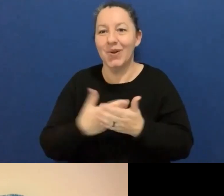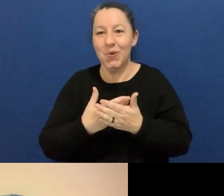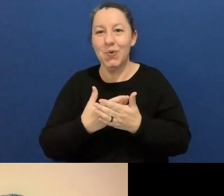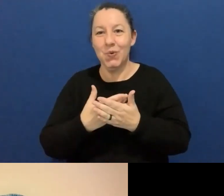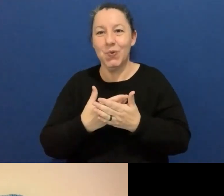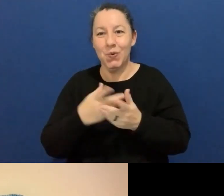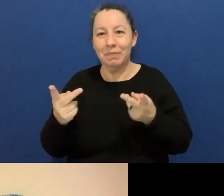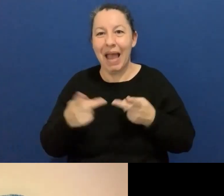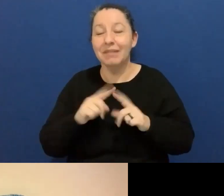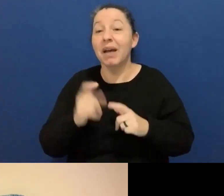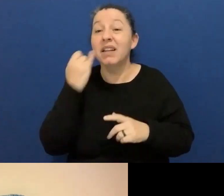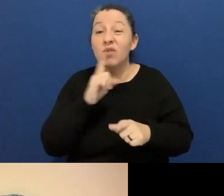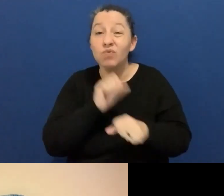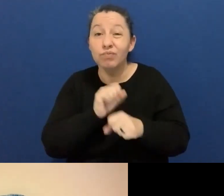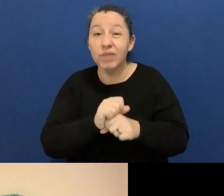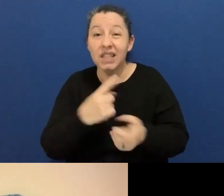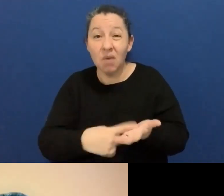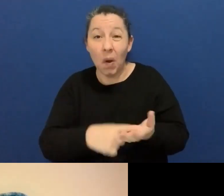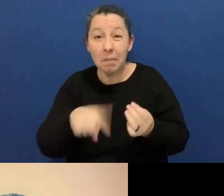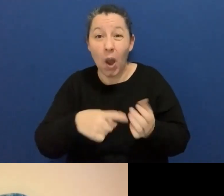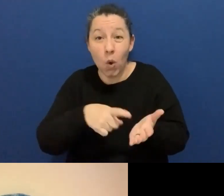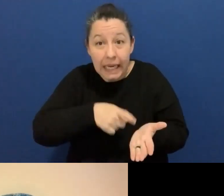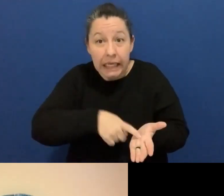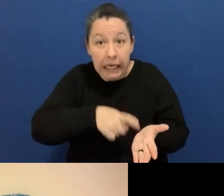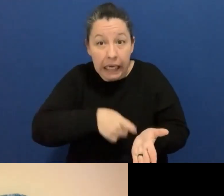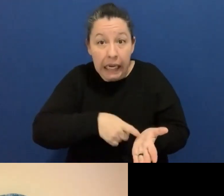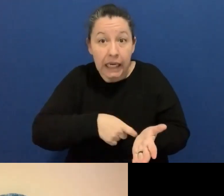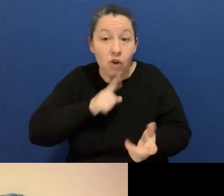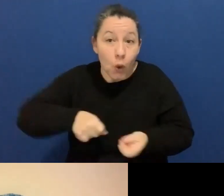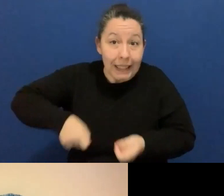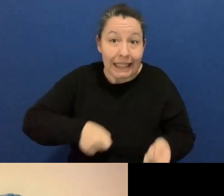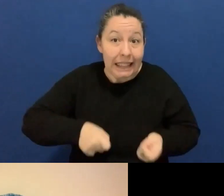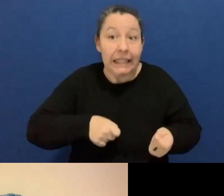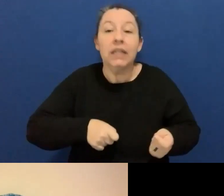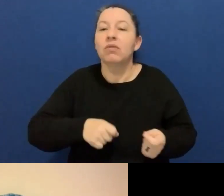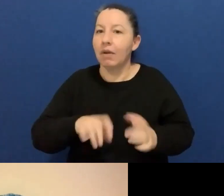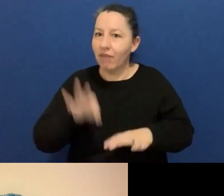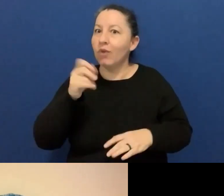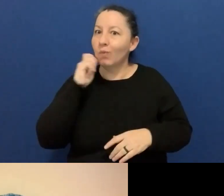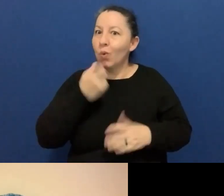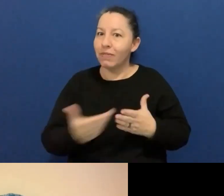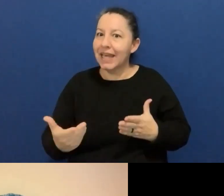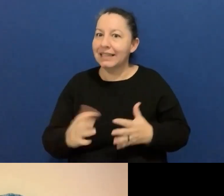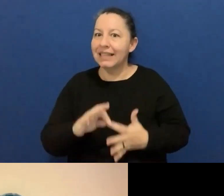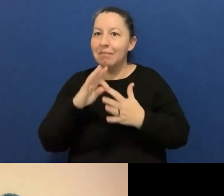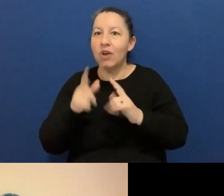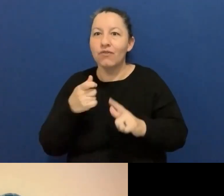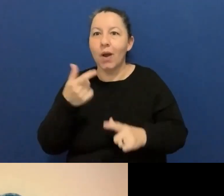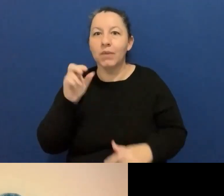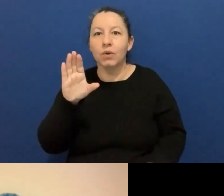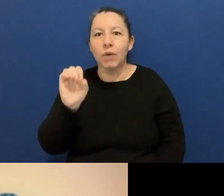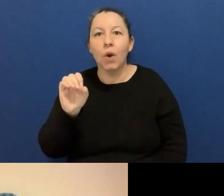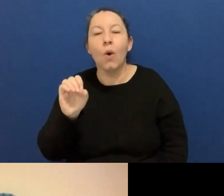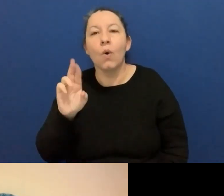actually talking about like digging, we have found some very cool things, especially from the Greco-Roman excavations